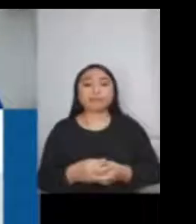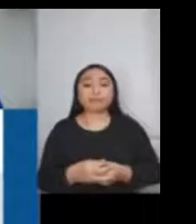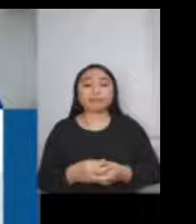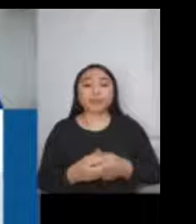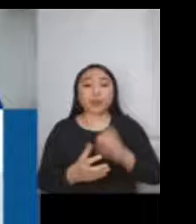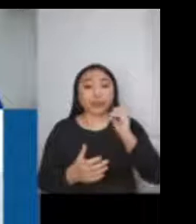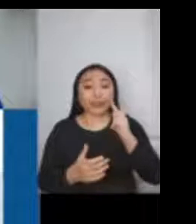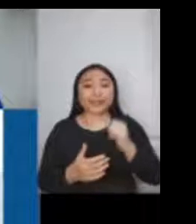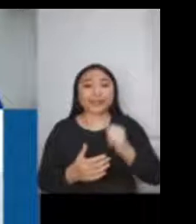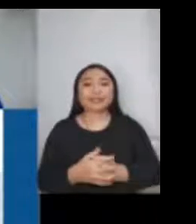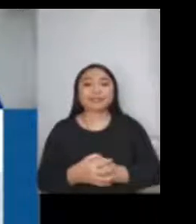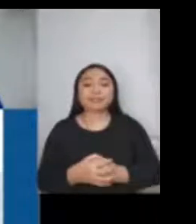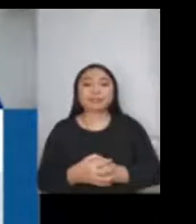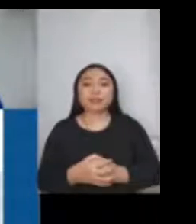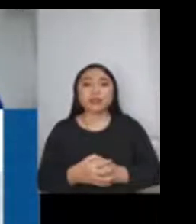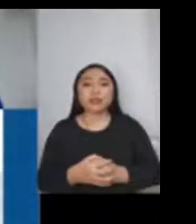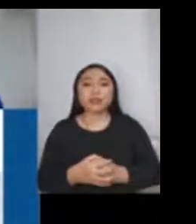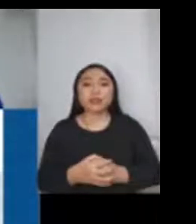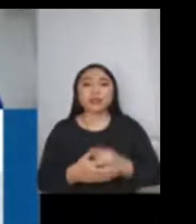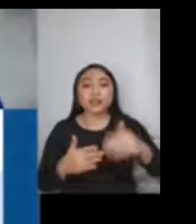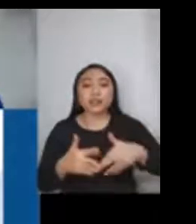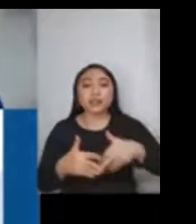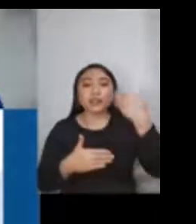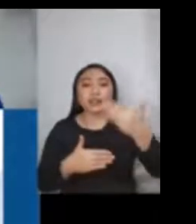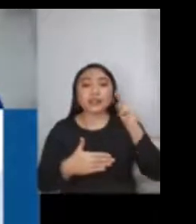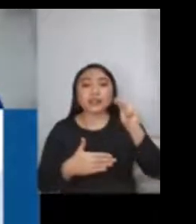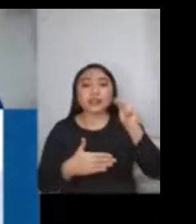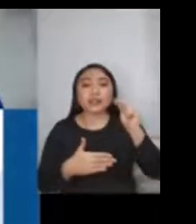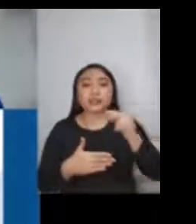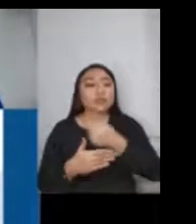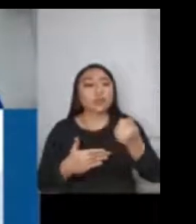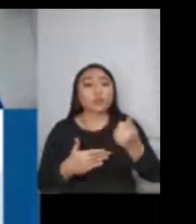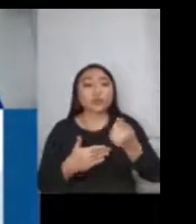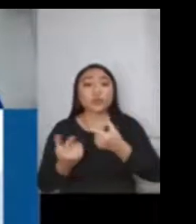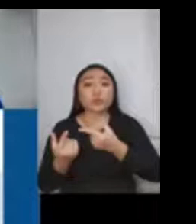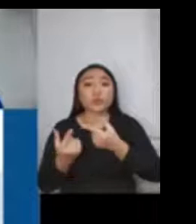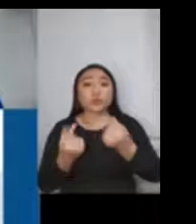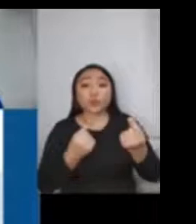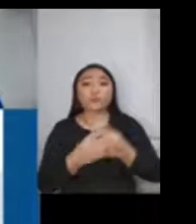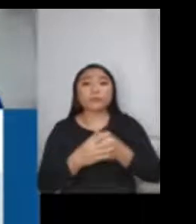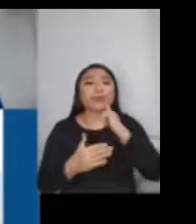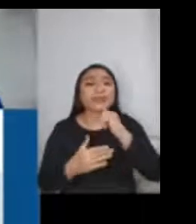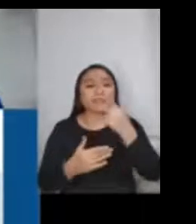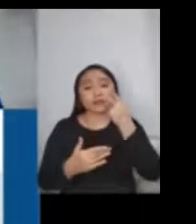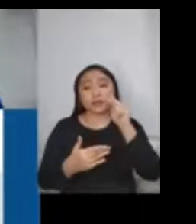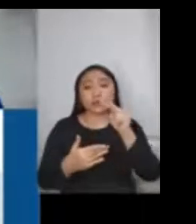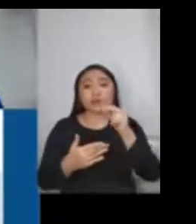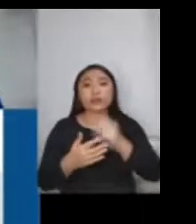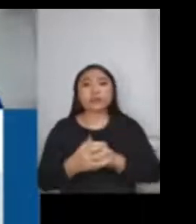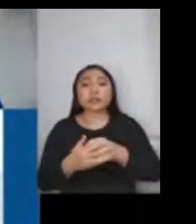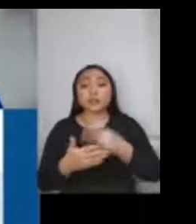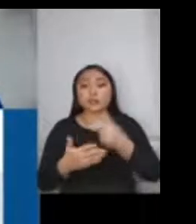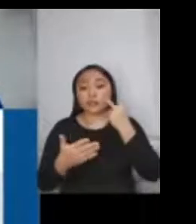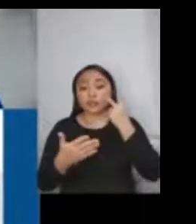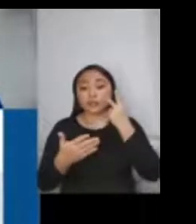you those materials. Okay? And then the next thing you do is you have to